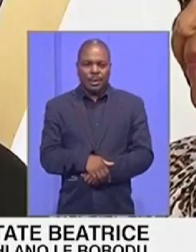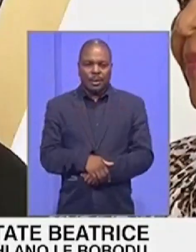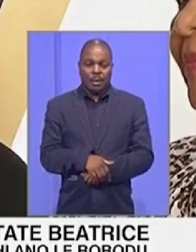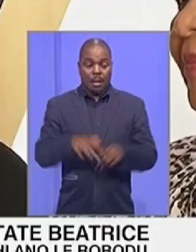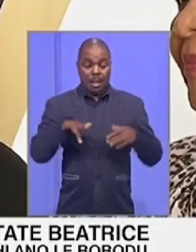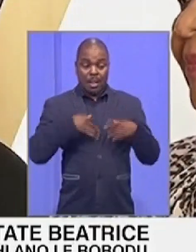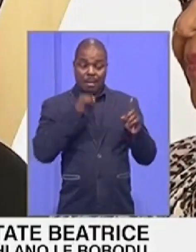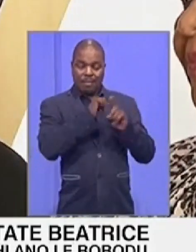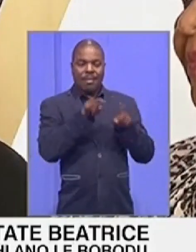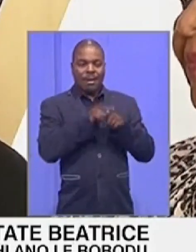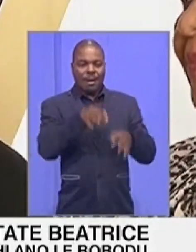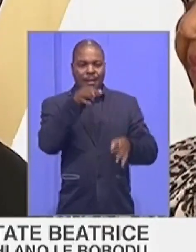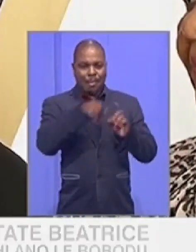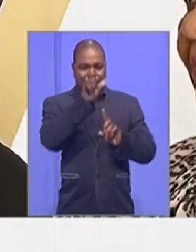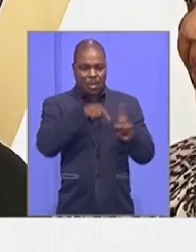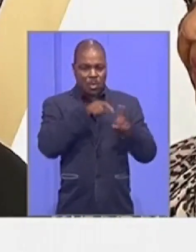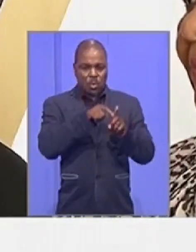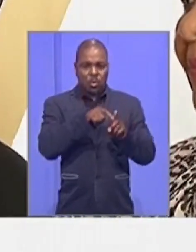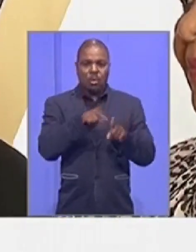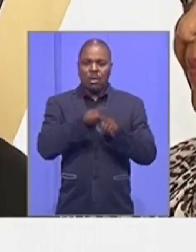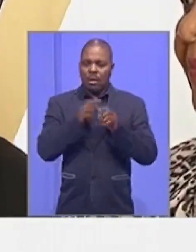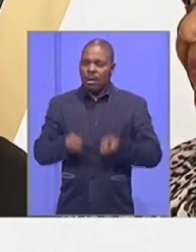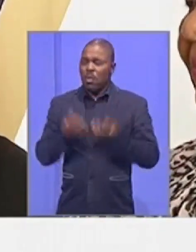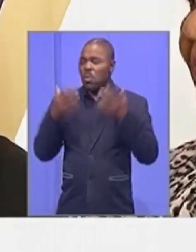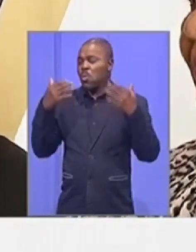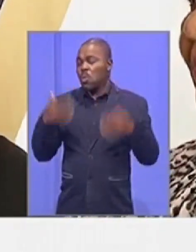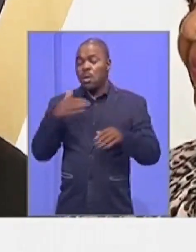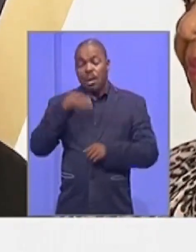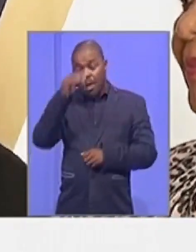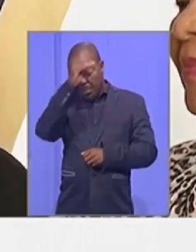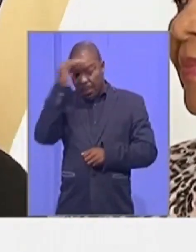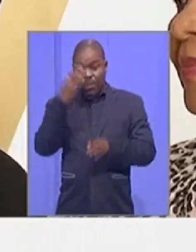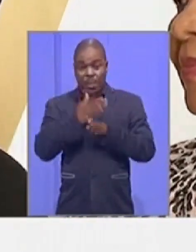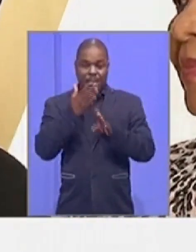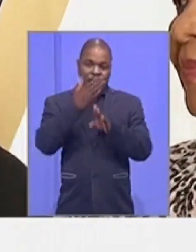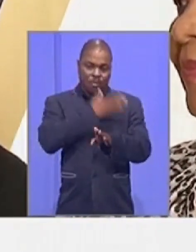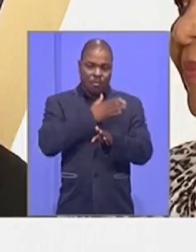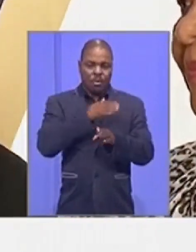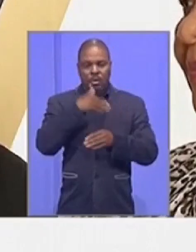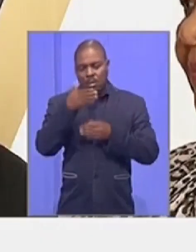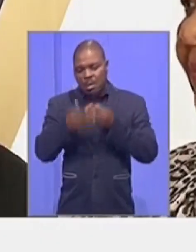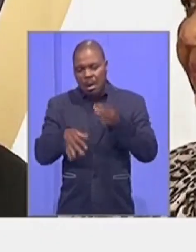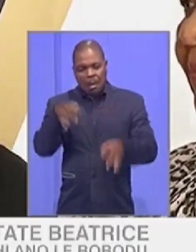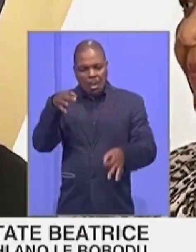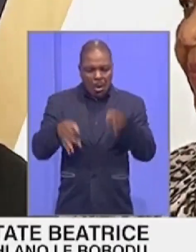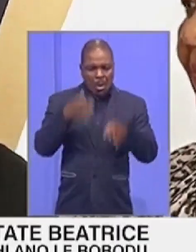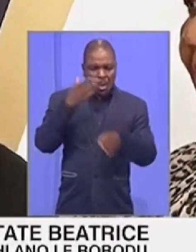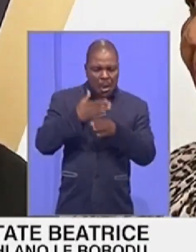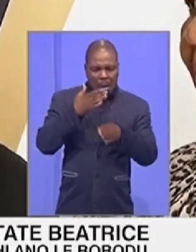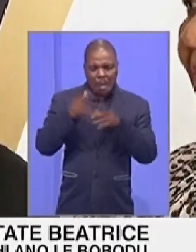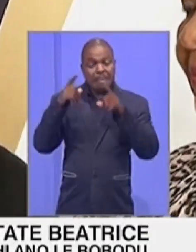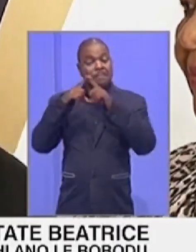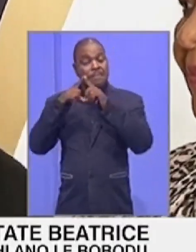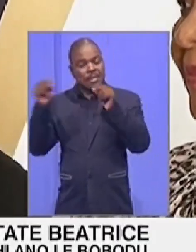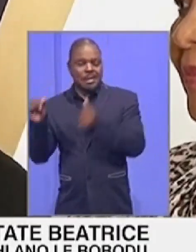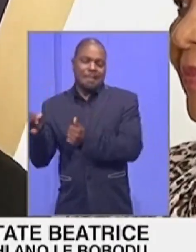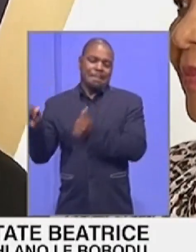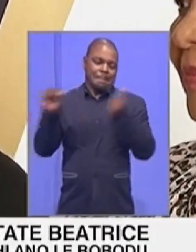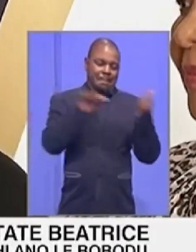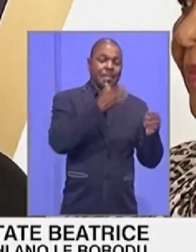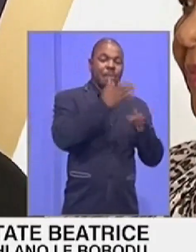politician, she gave a lot. She was a nurse, and when she was finished with the politics, she went back to